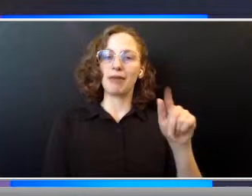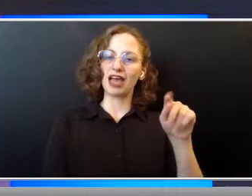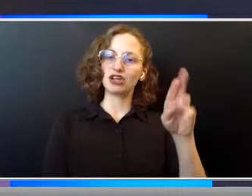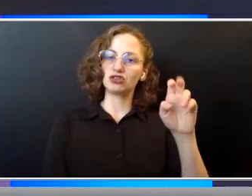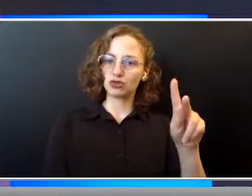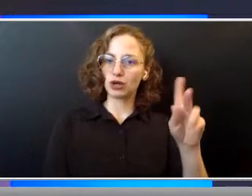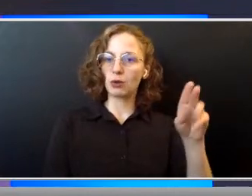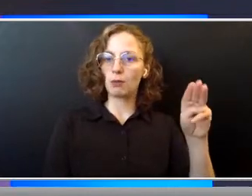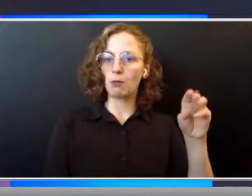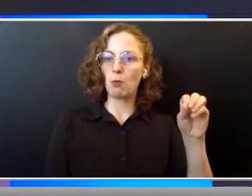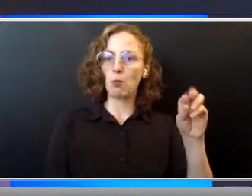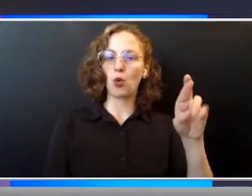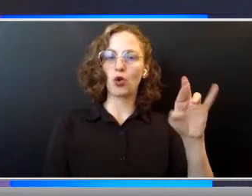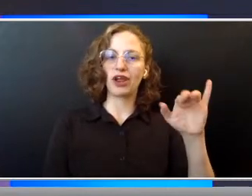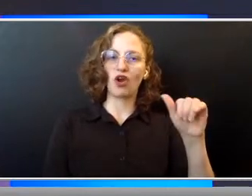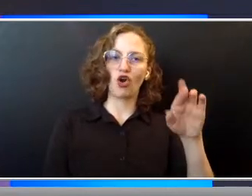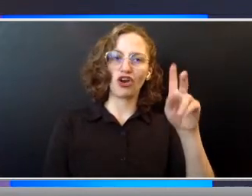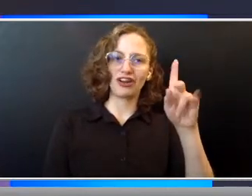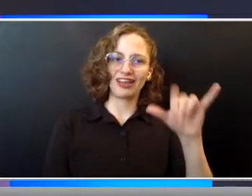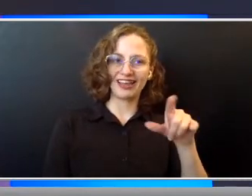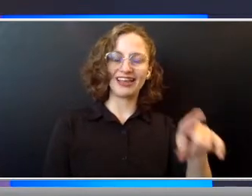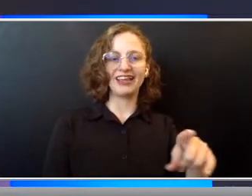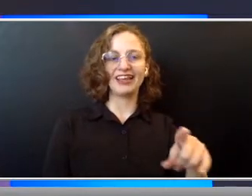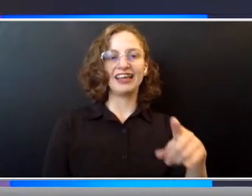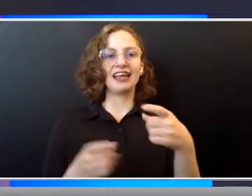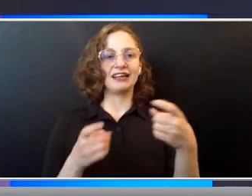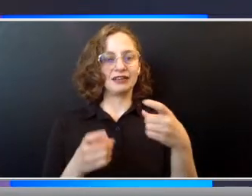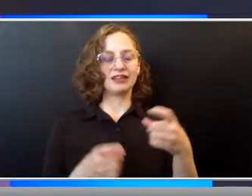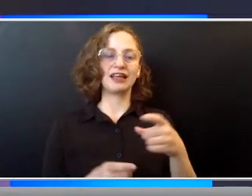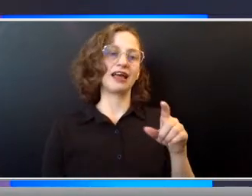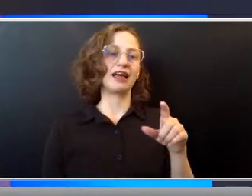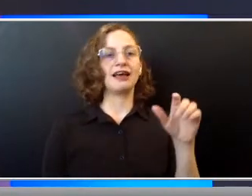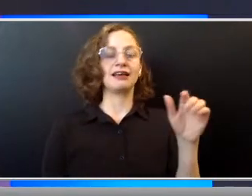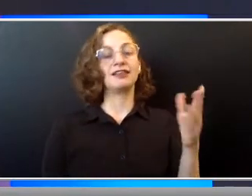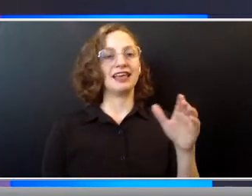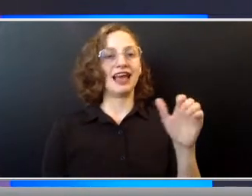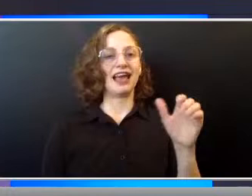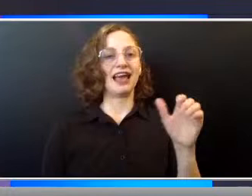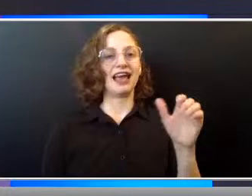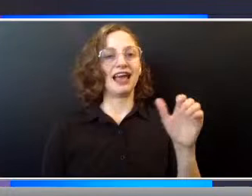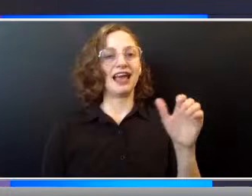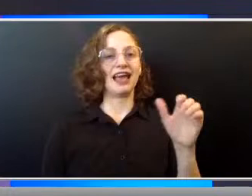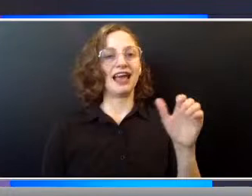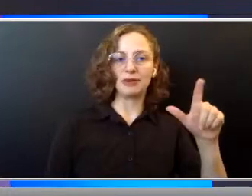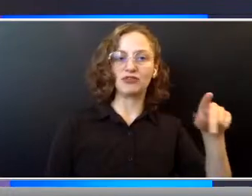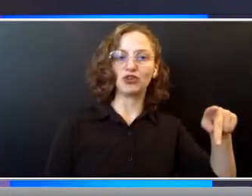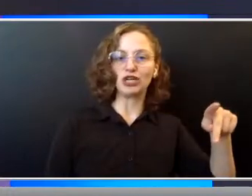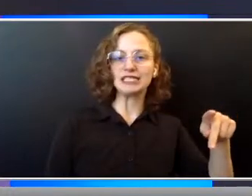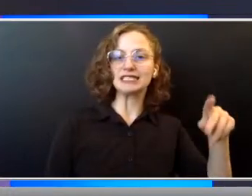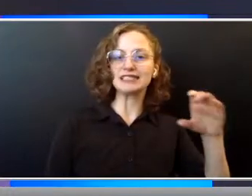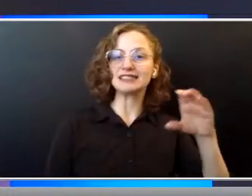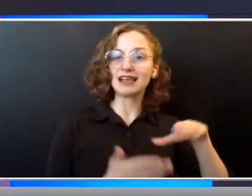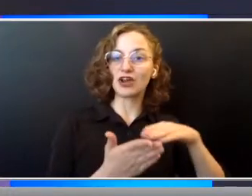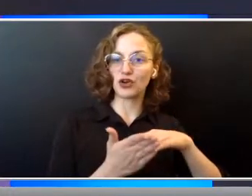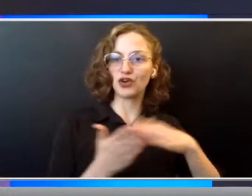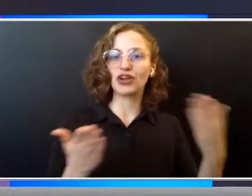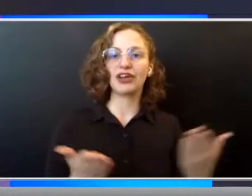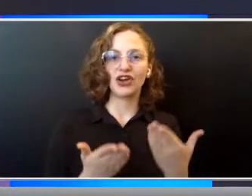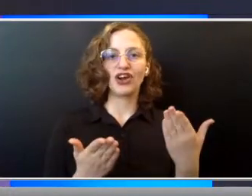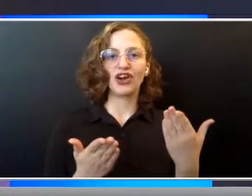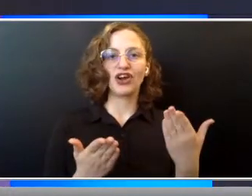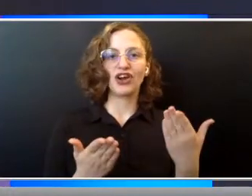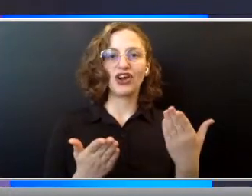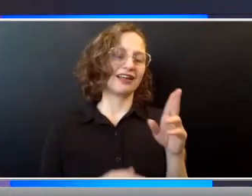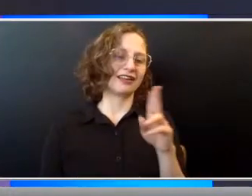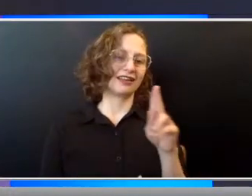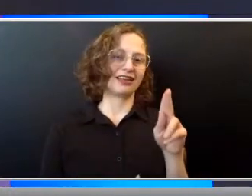the Atherosclerosis Lipid Apheresis Center, it's a mouthful, here at the University of Kansas Health System, along with cardiologist